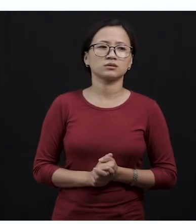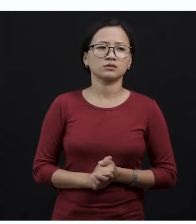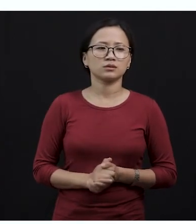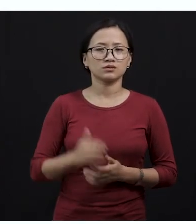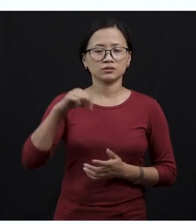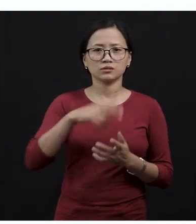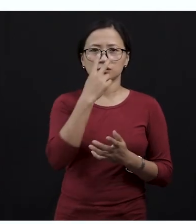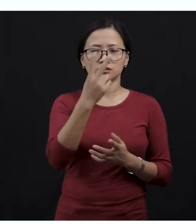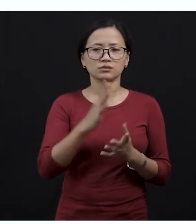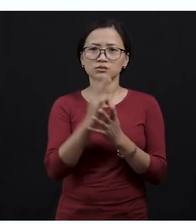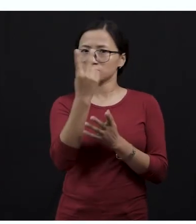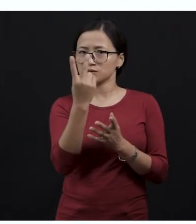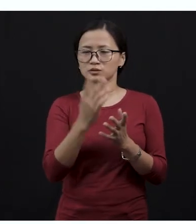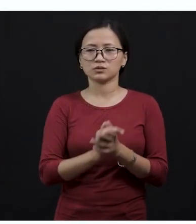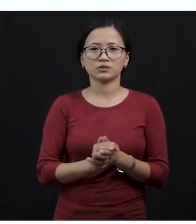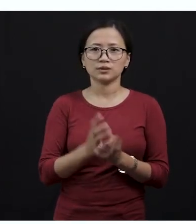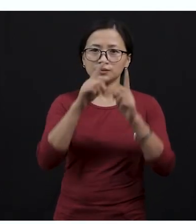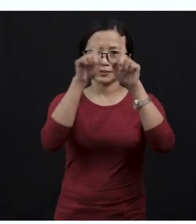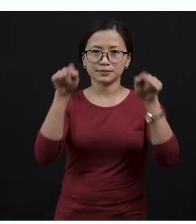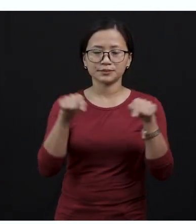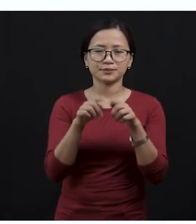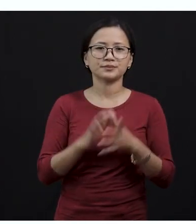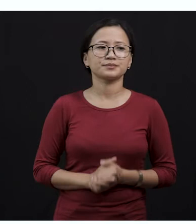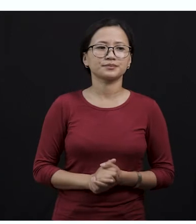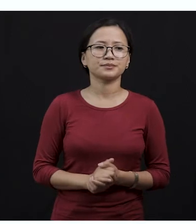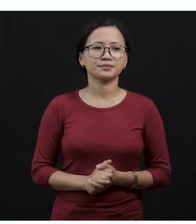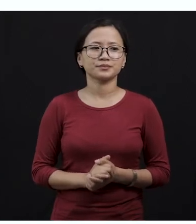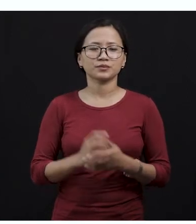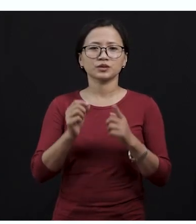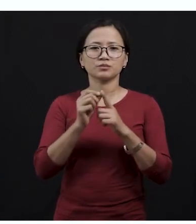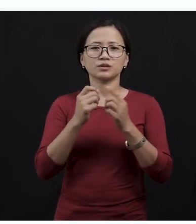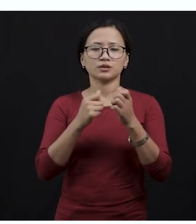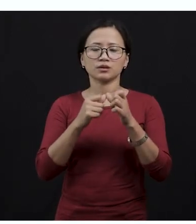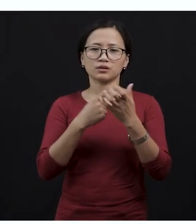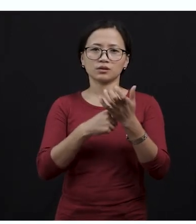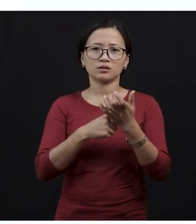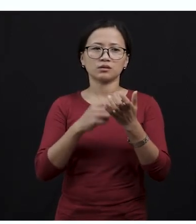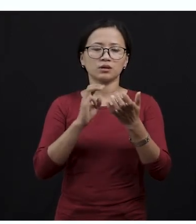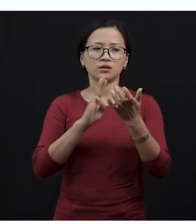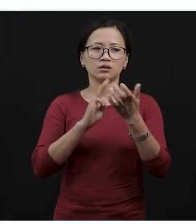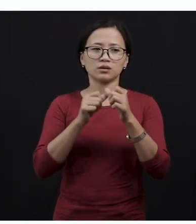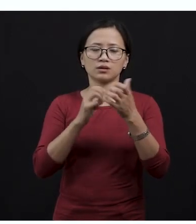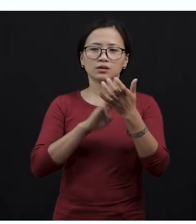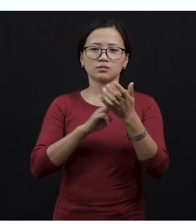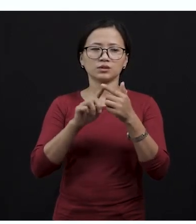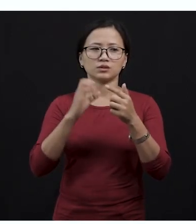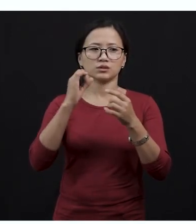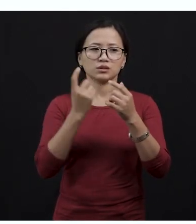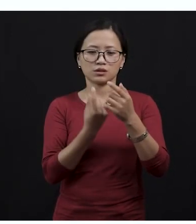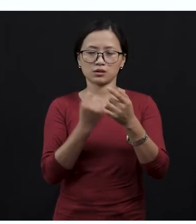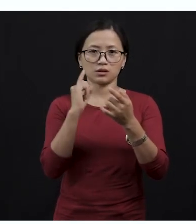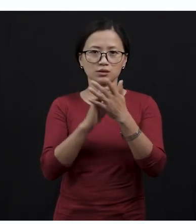Now, see these two pictures here? This is paramecium, this is amoeba, okay? This